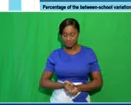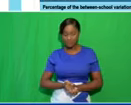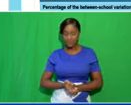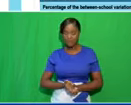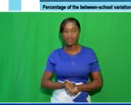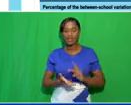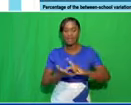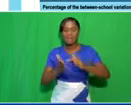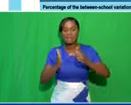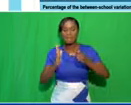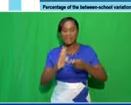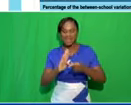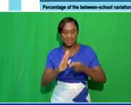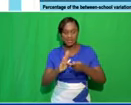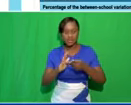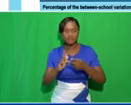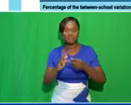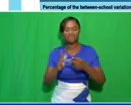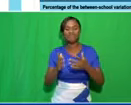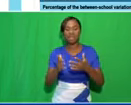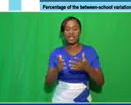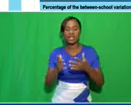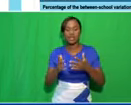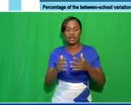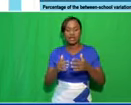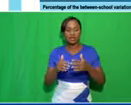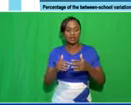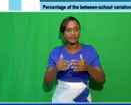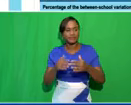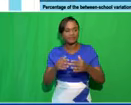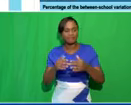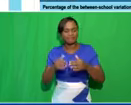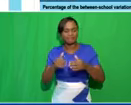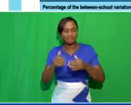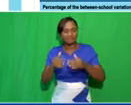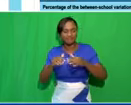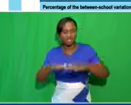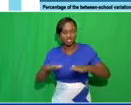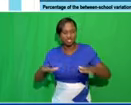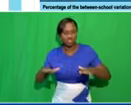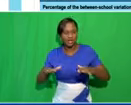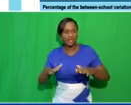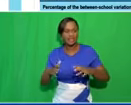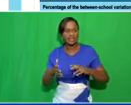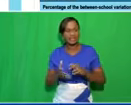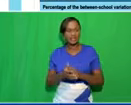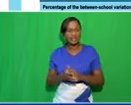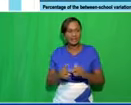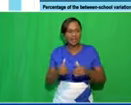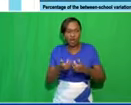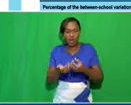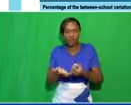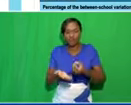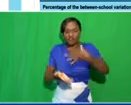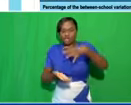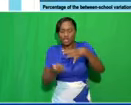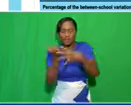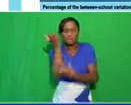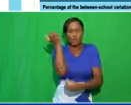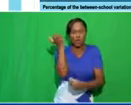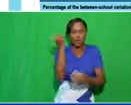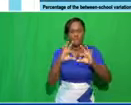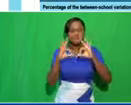socioeconomic status is a variable, and it represents the not only the family